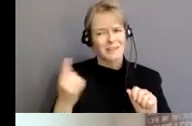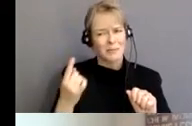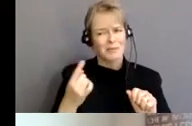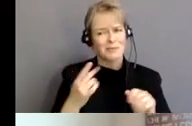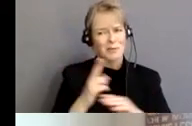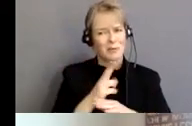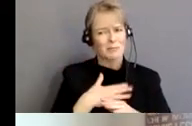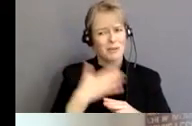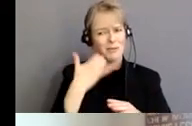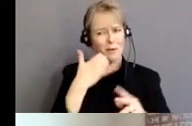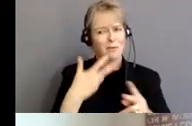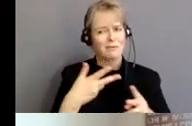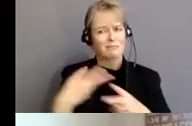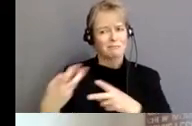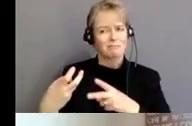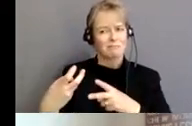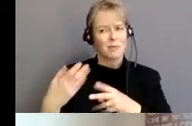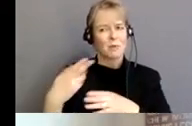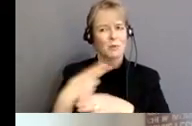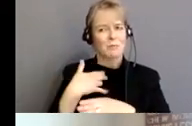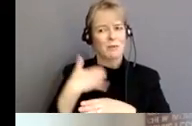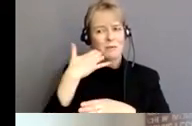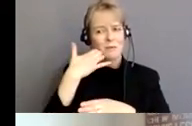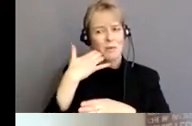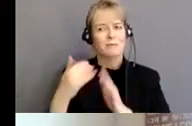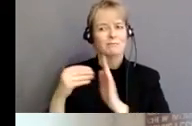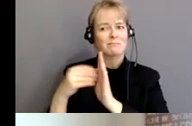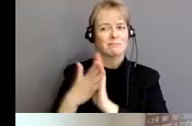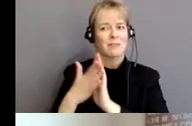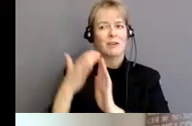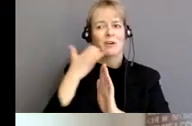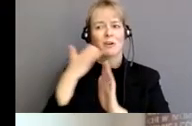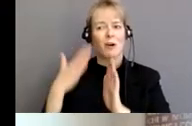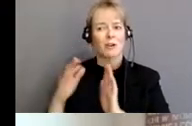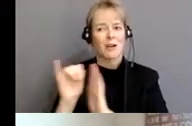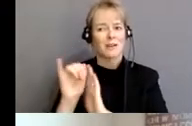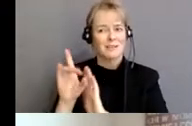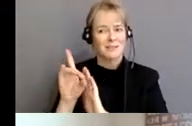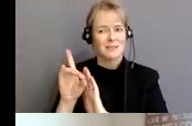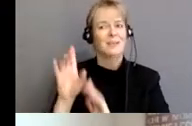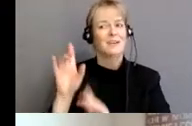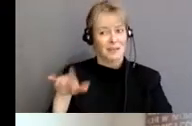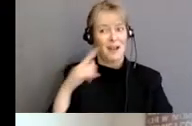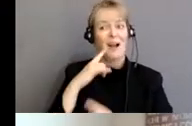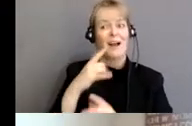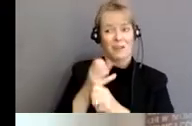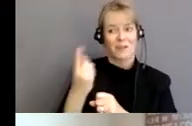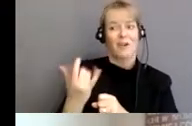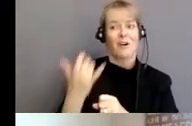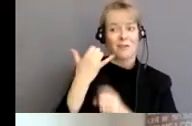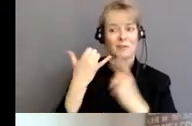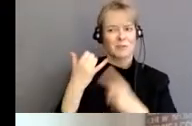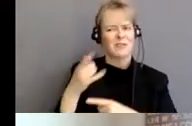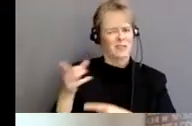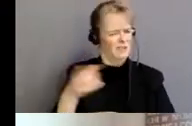number temporarily to show as caller ID? I've received a call from unknown person claiming that they've